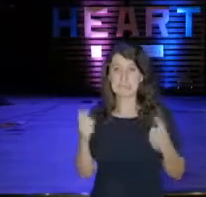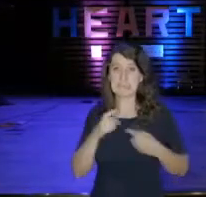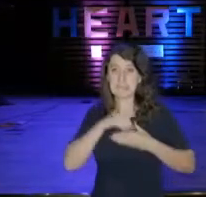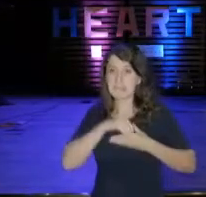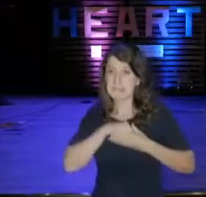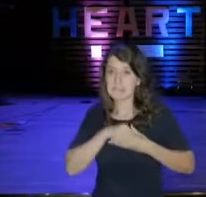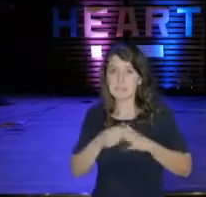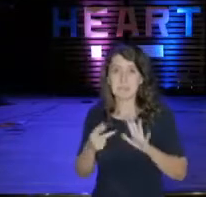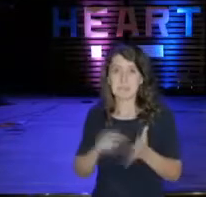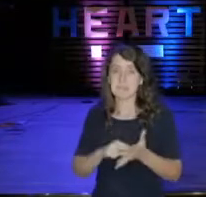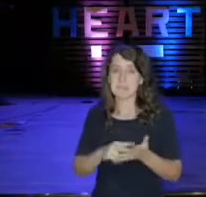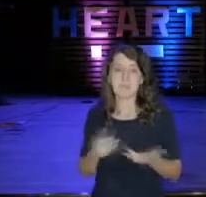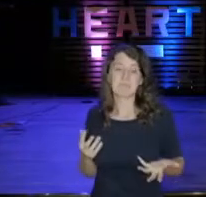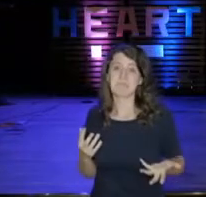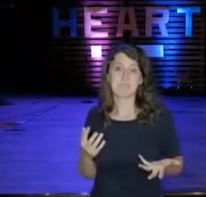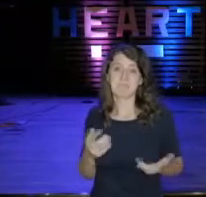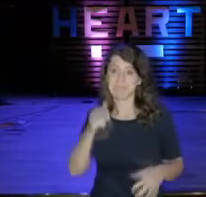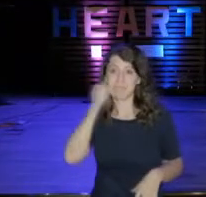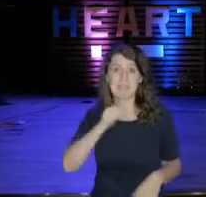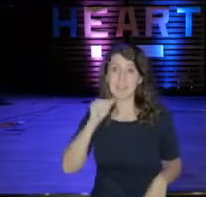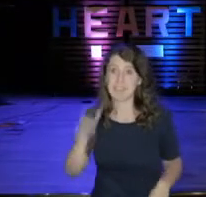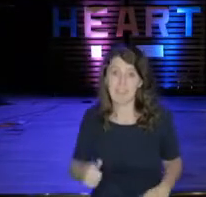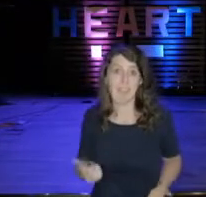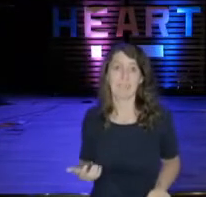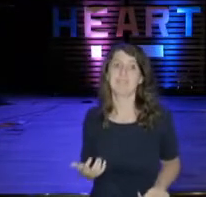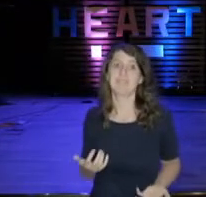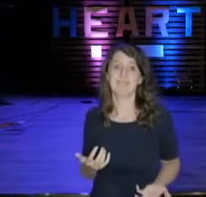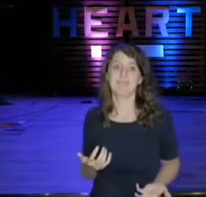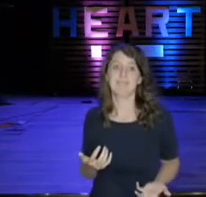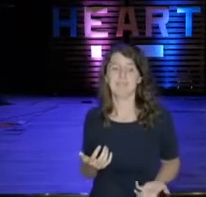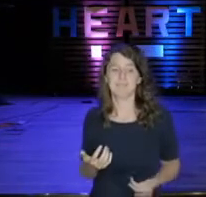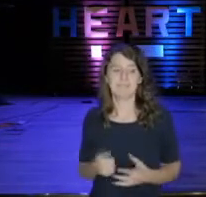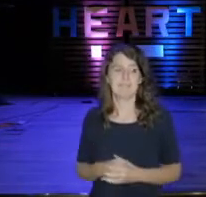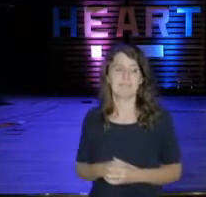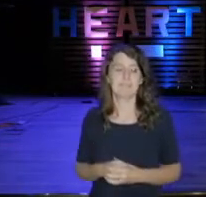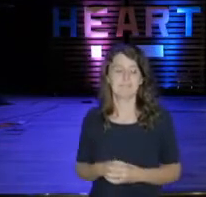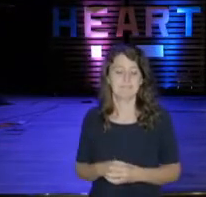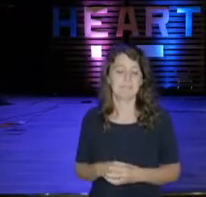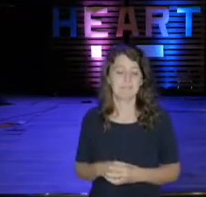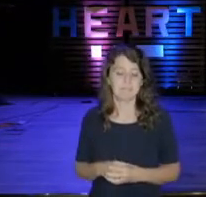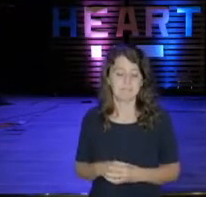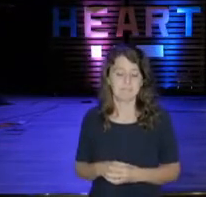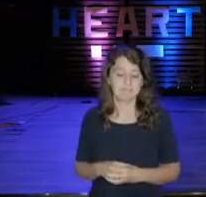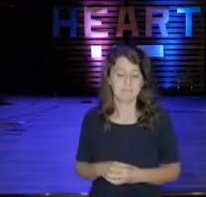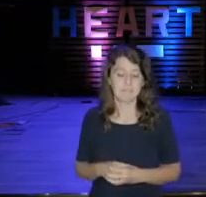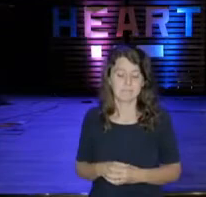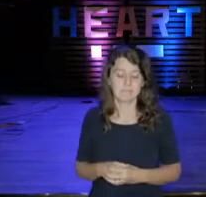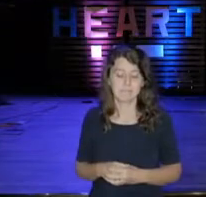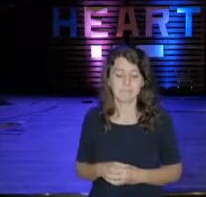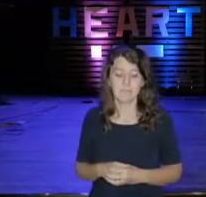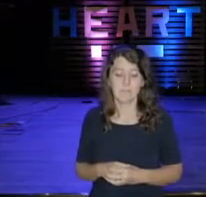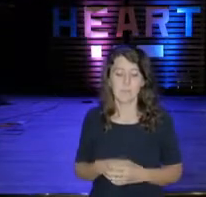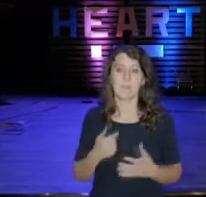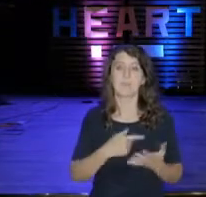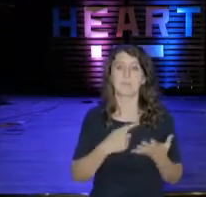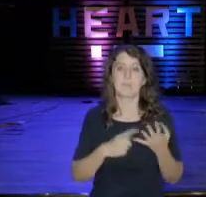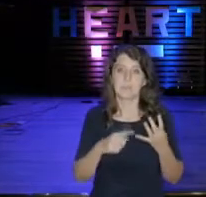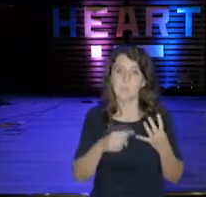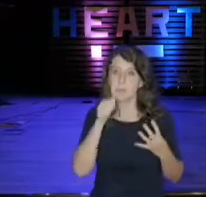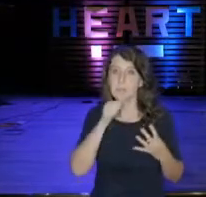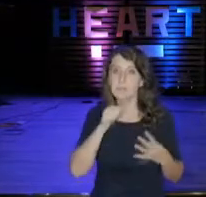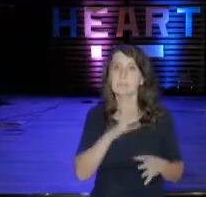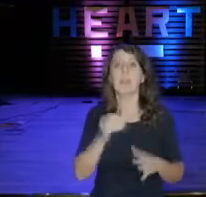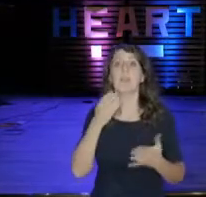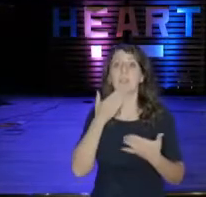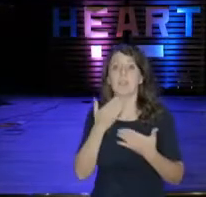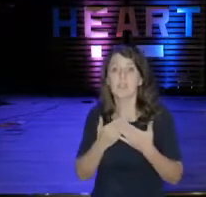is just not being patient. Just impatience is sinful nature. And so we talked about patience and we talked about goodness.